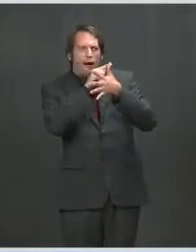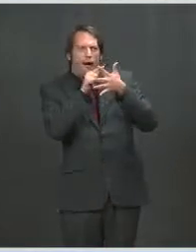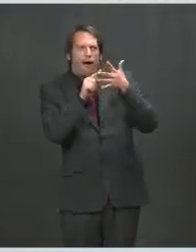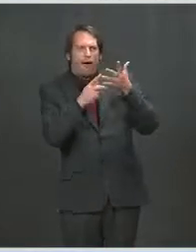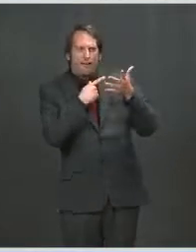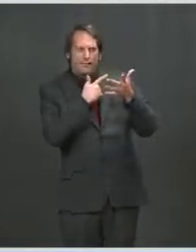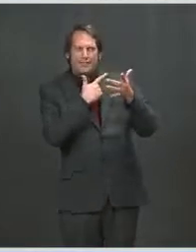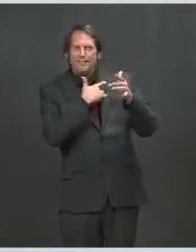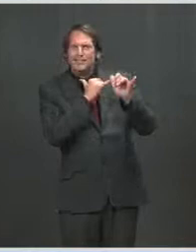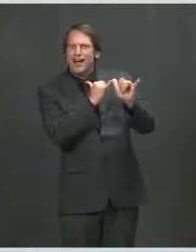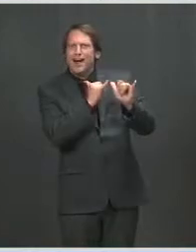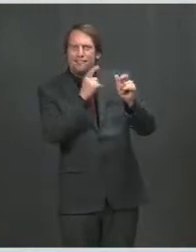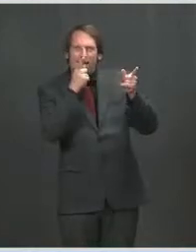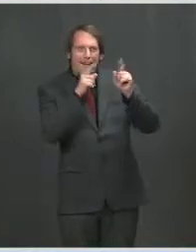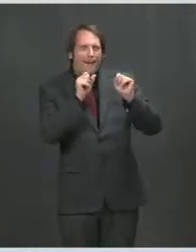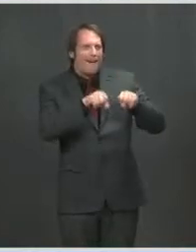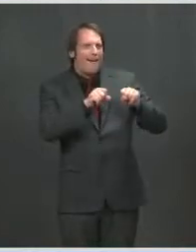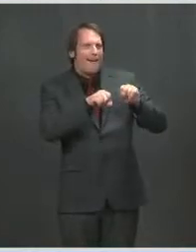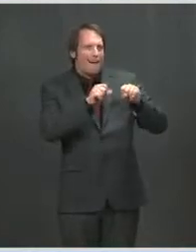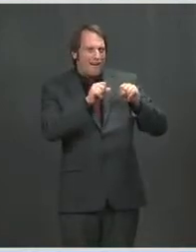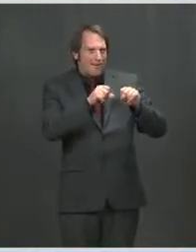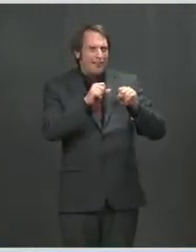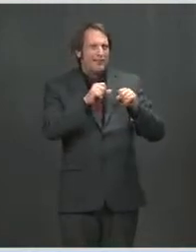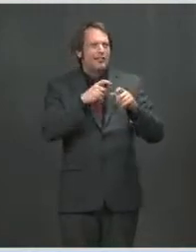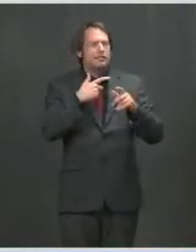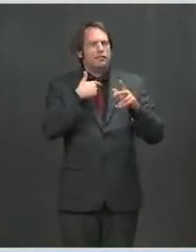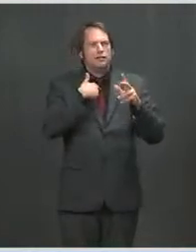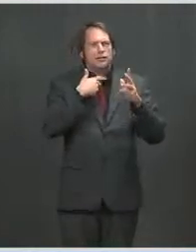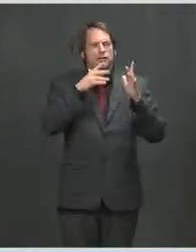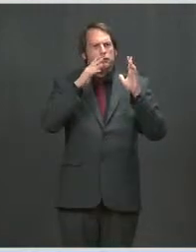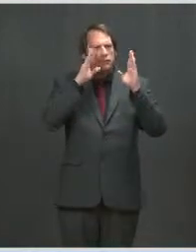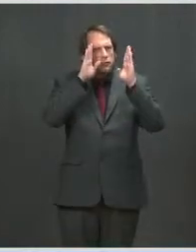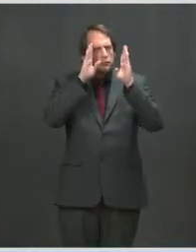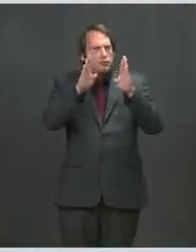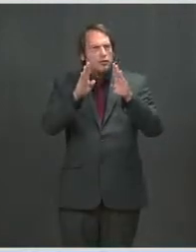others. Now, I would like to introduce, thank you.